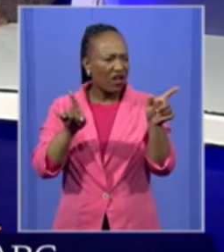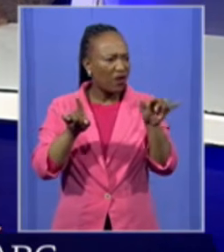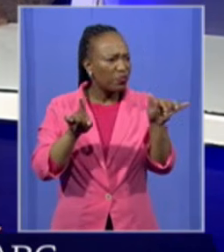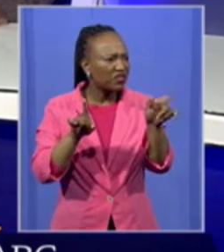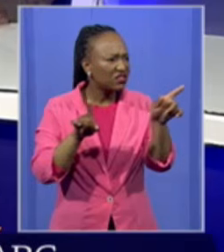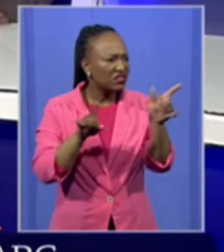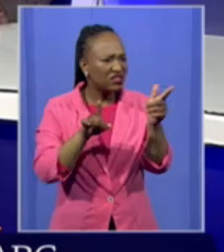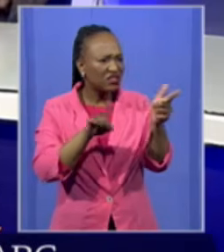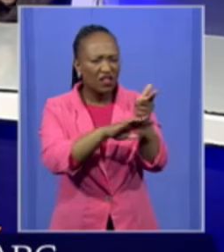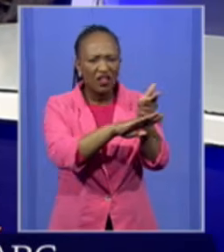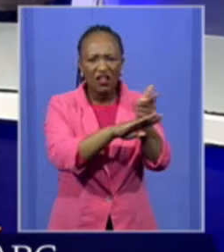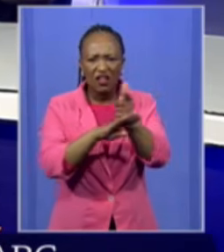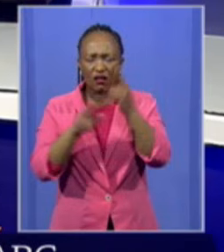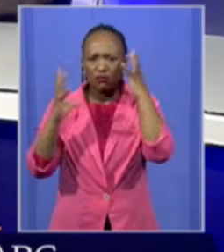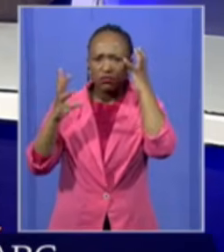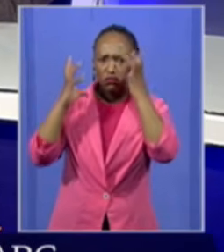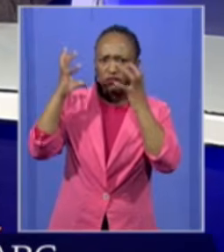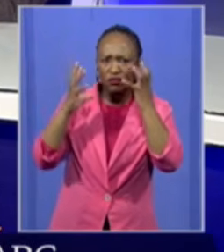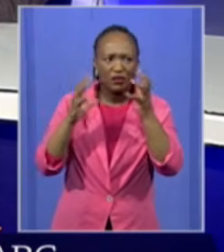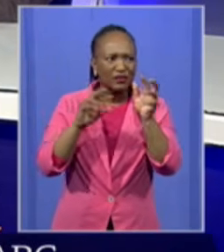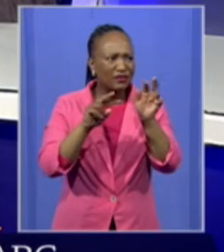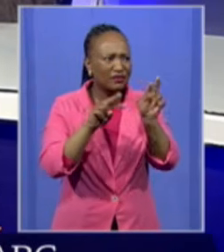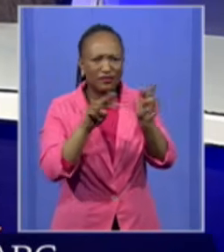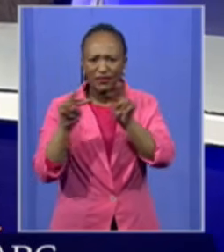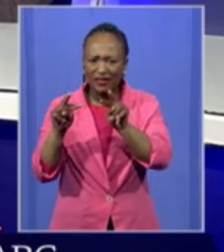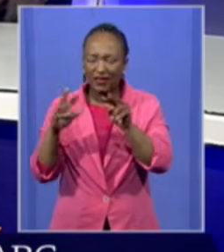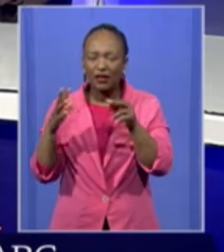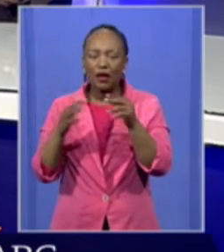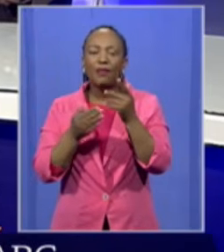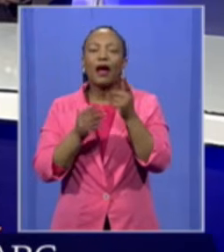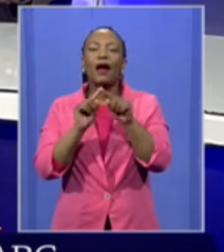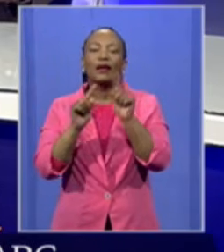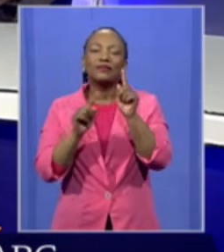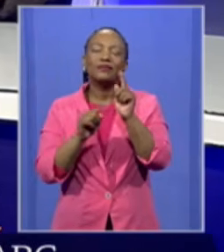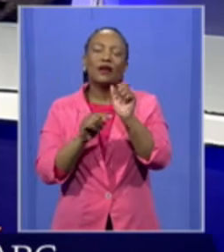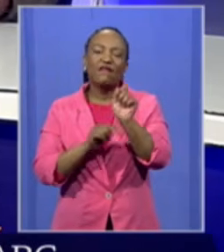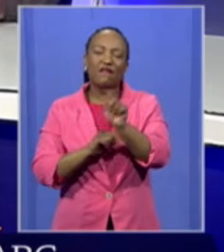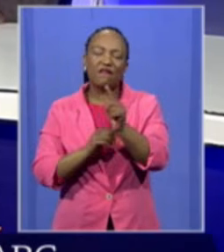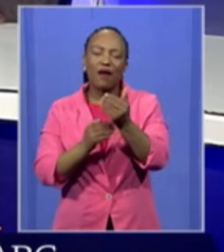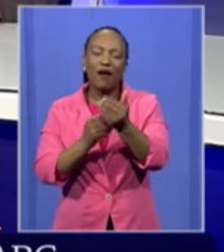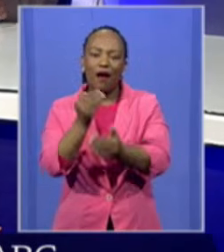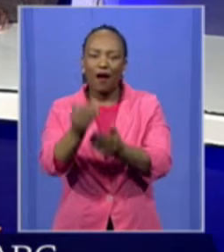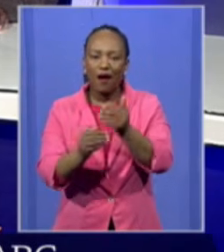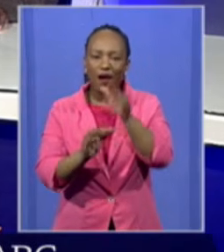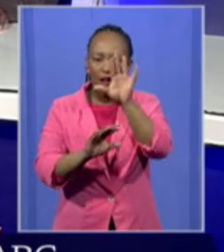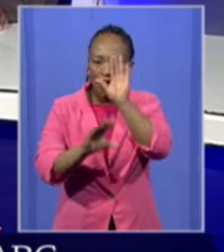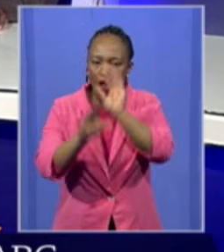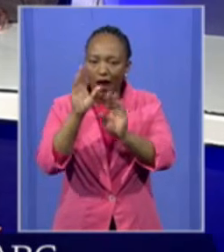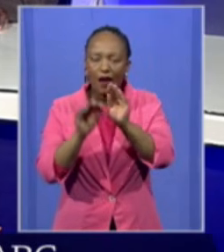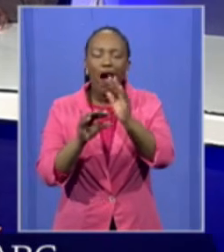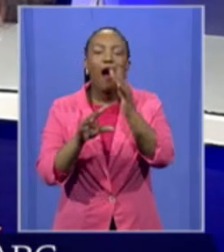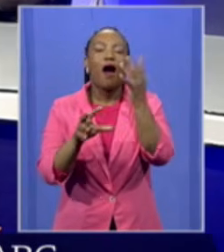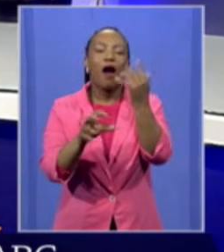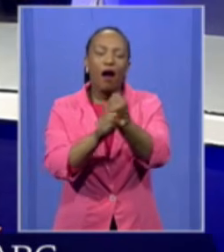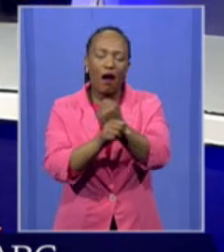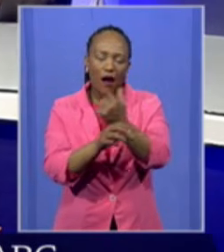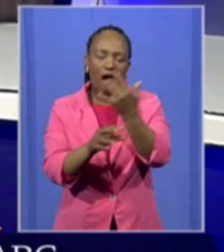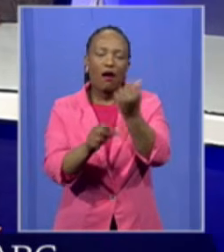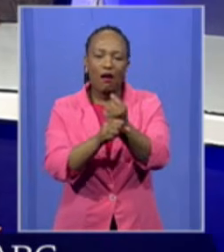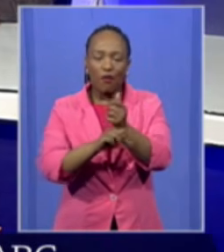jwale hore na jwale setjhaba o se shebile jwale empa hana go ntse tsamaya ra ithuta ra ba ra tse ono hle